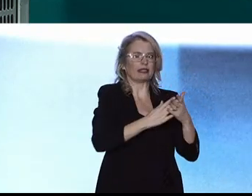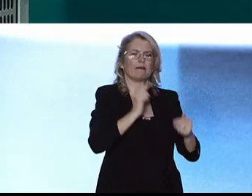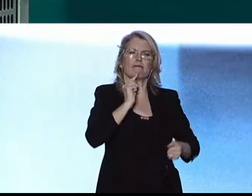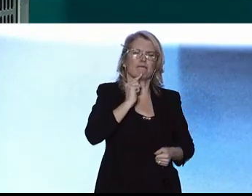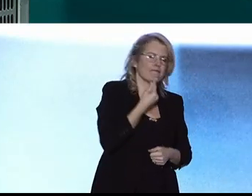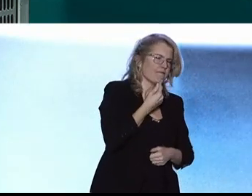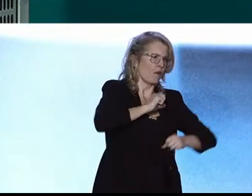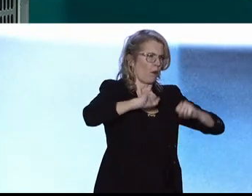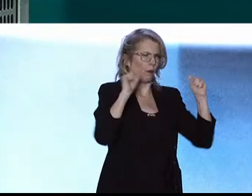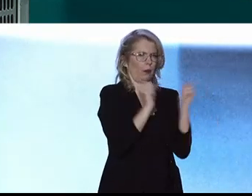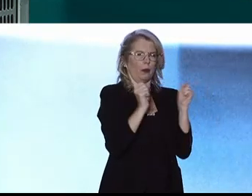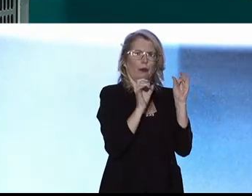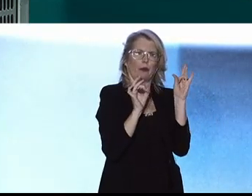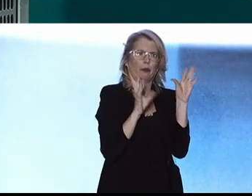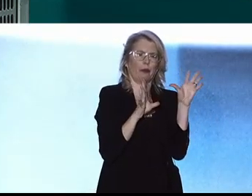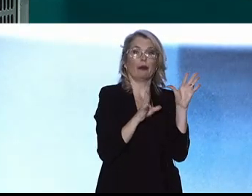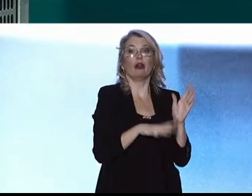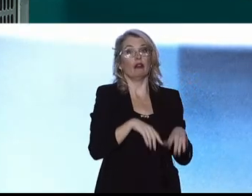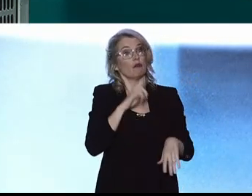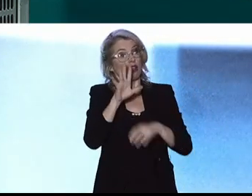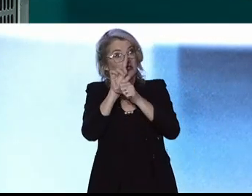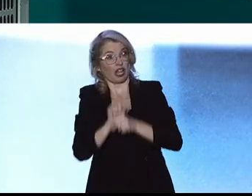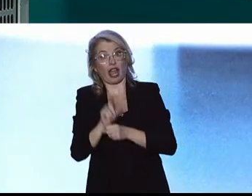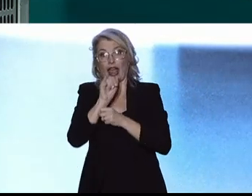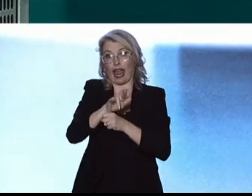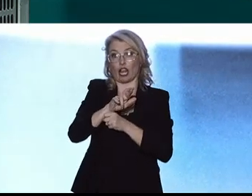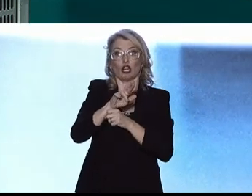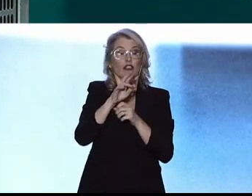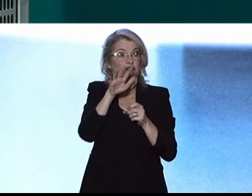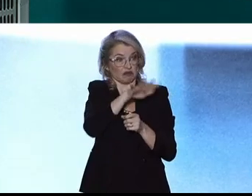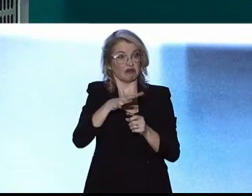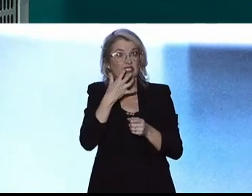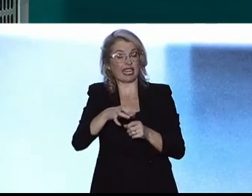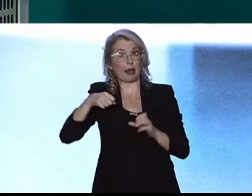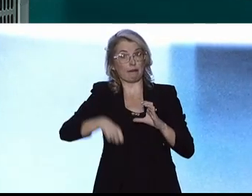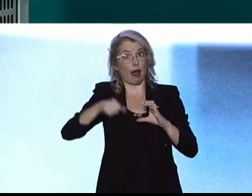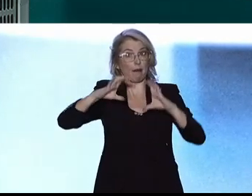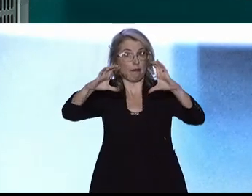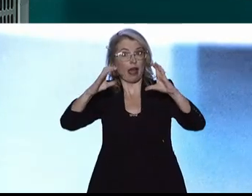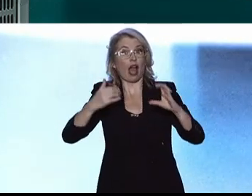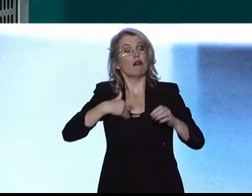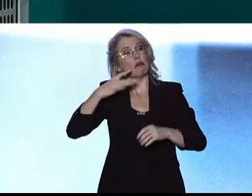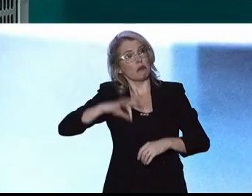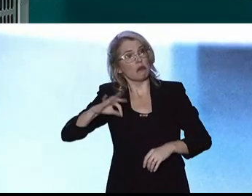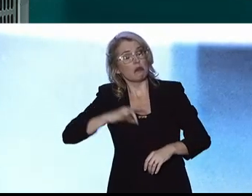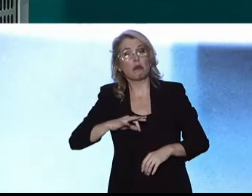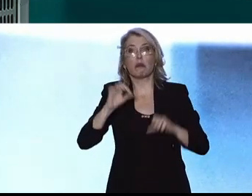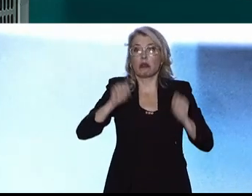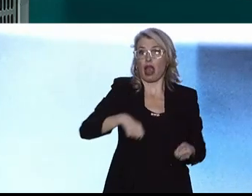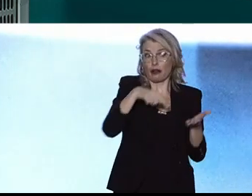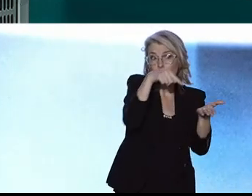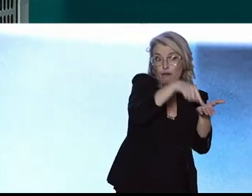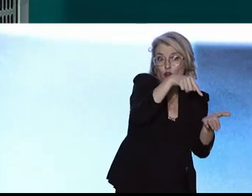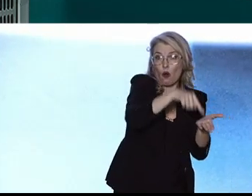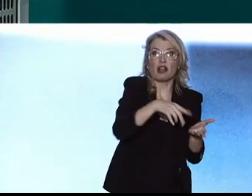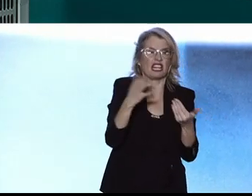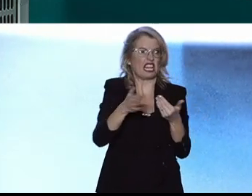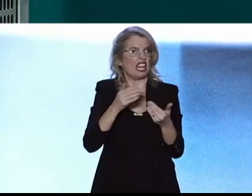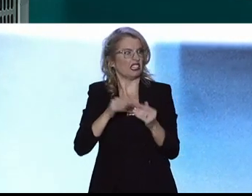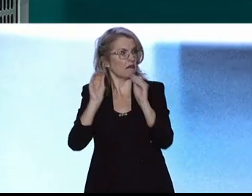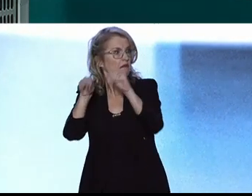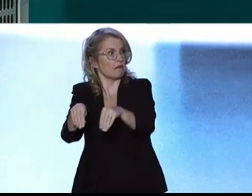winters. Traditionally, air source heat pumps have the advantage of being relatively affordable and easy